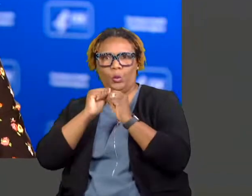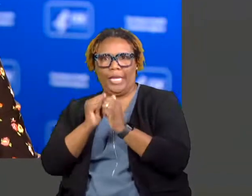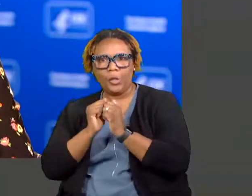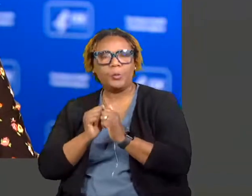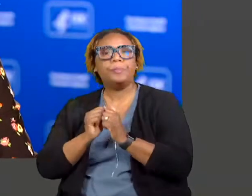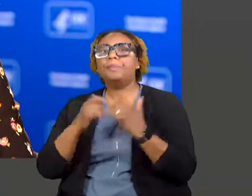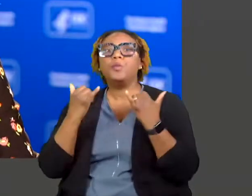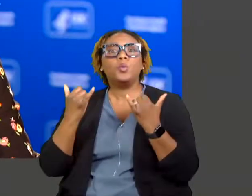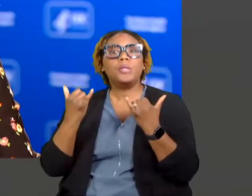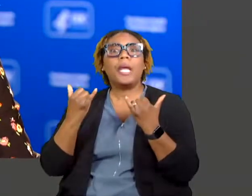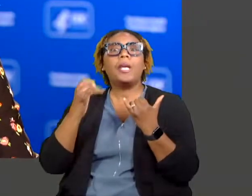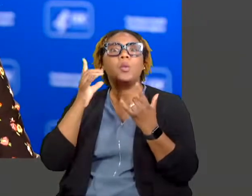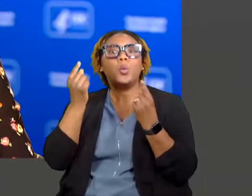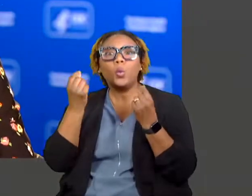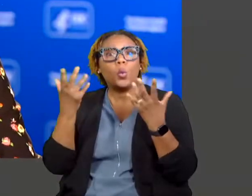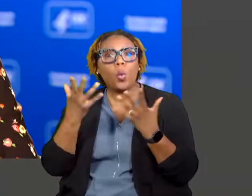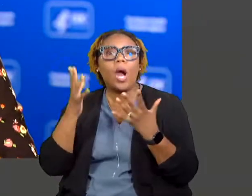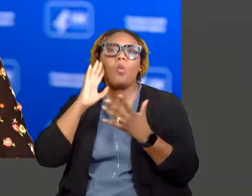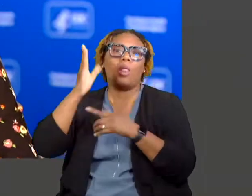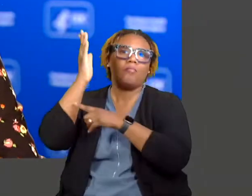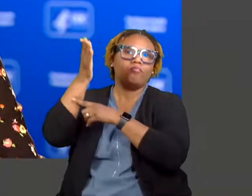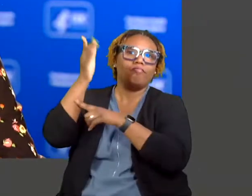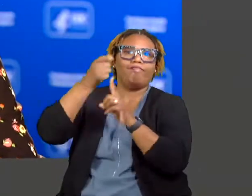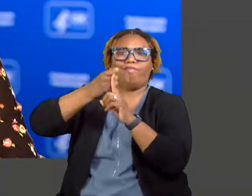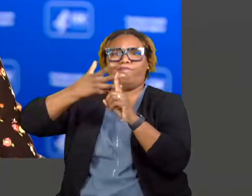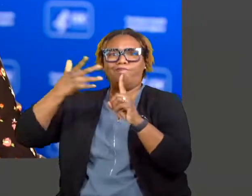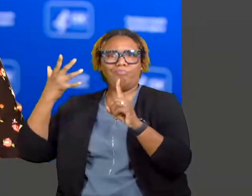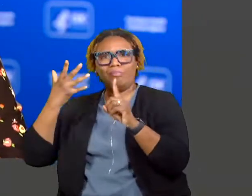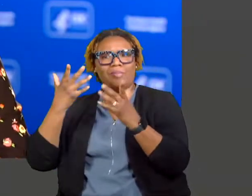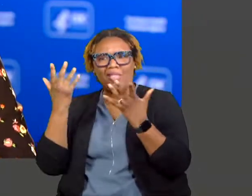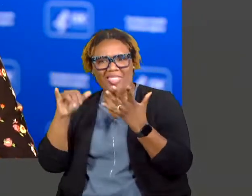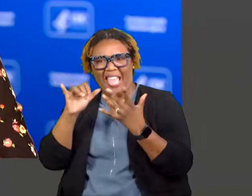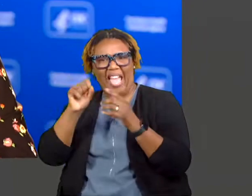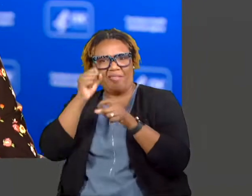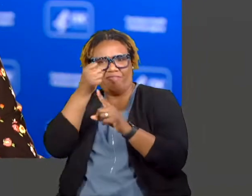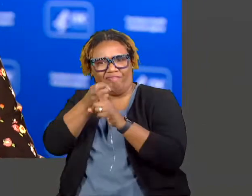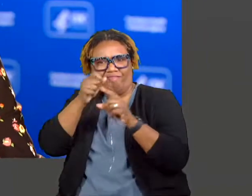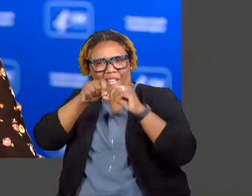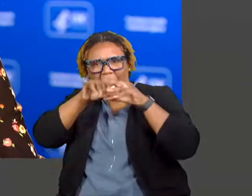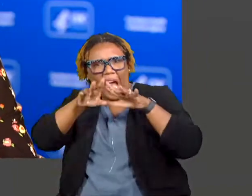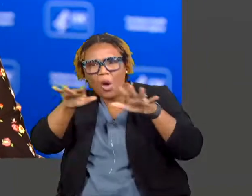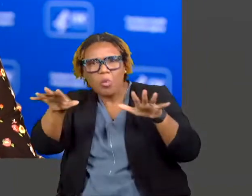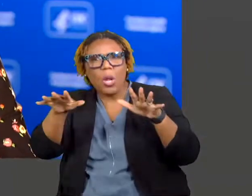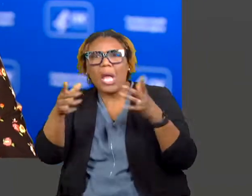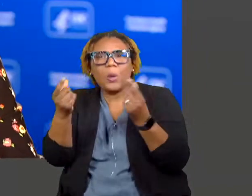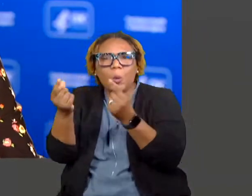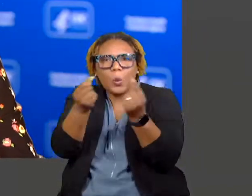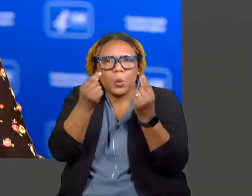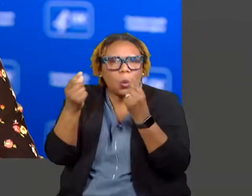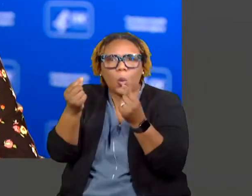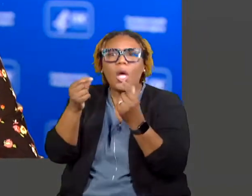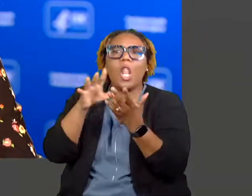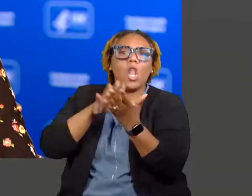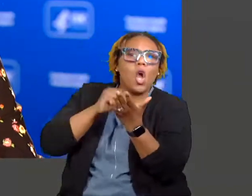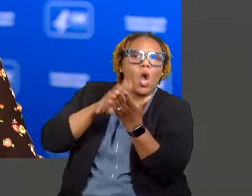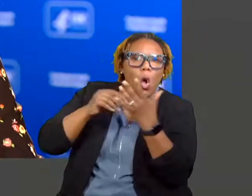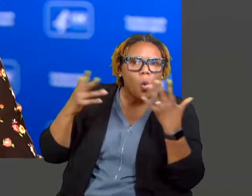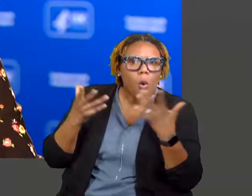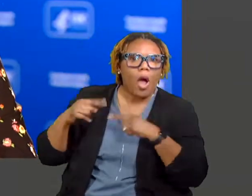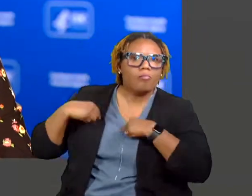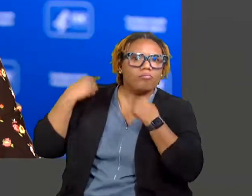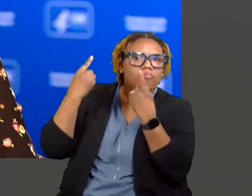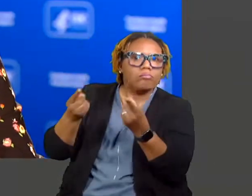about the current outbreak, what we're still learning, and what is being done to protect the health and safety of